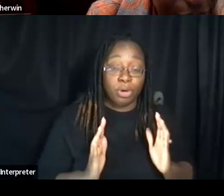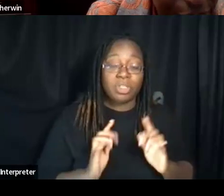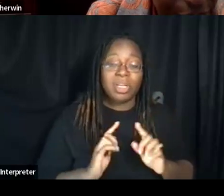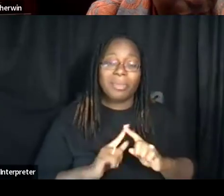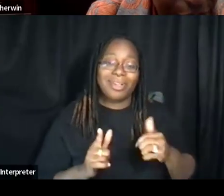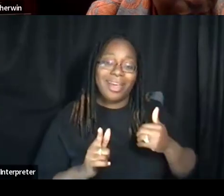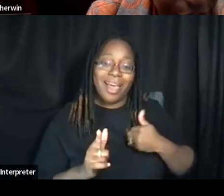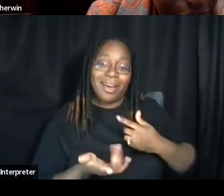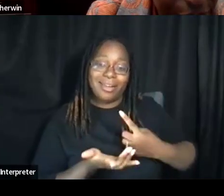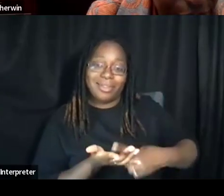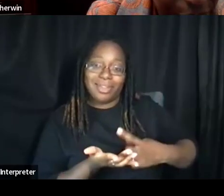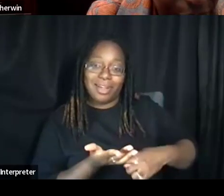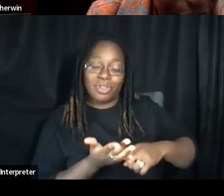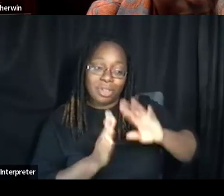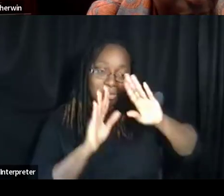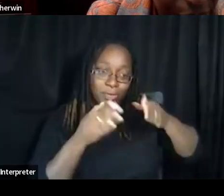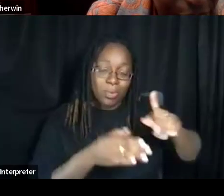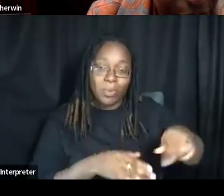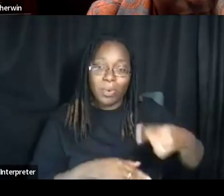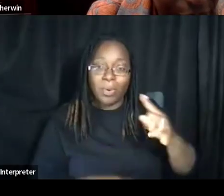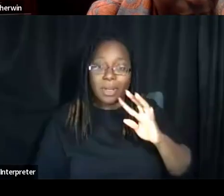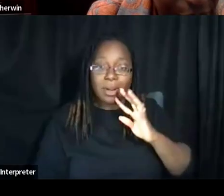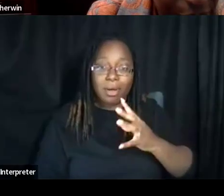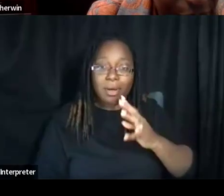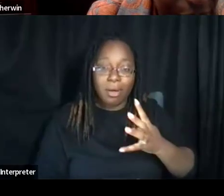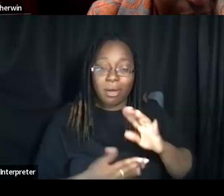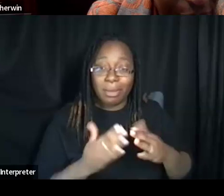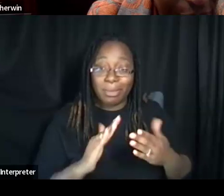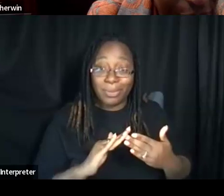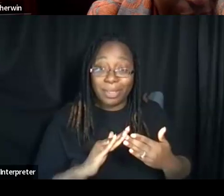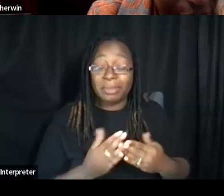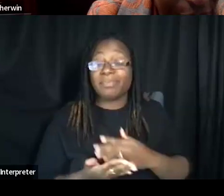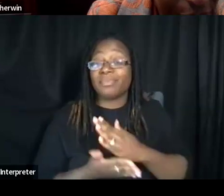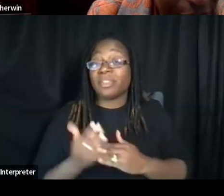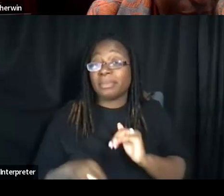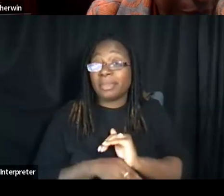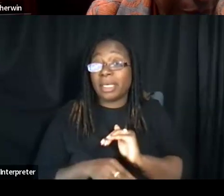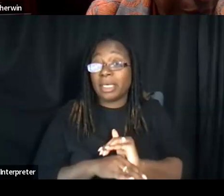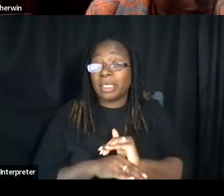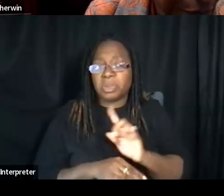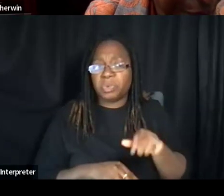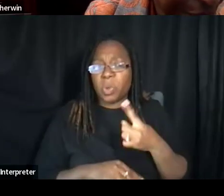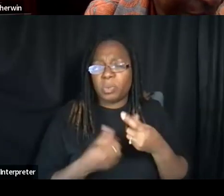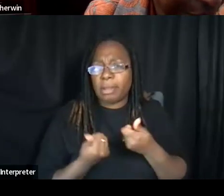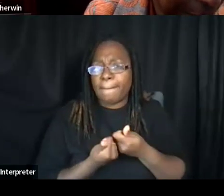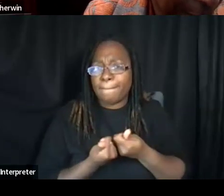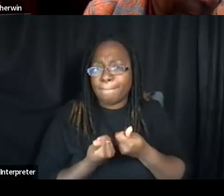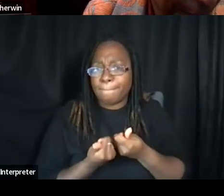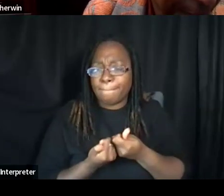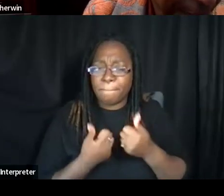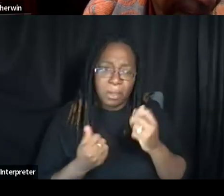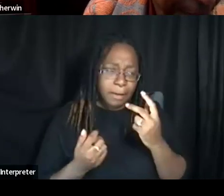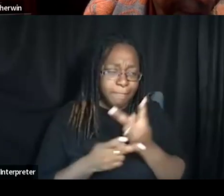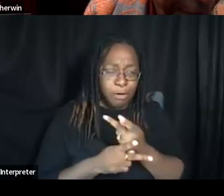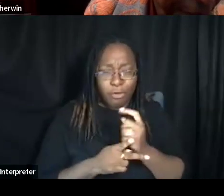community. We had nights where it was just games, just kind of how to figure out how to engage